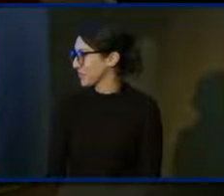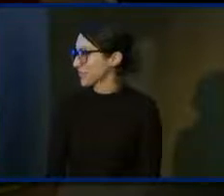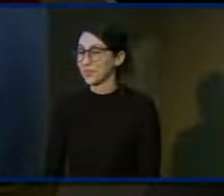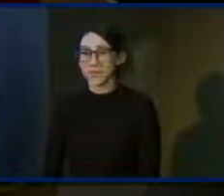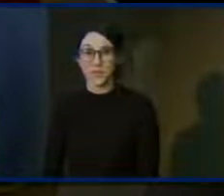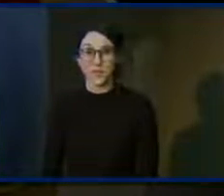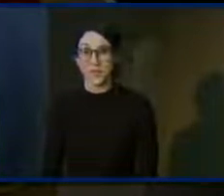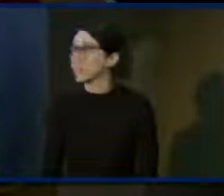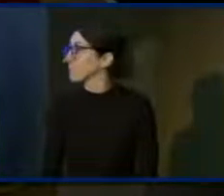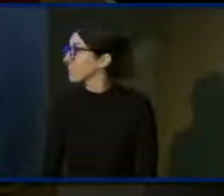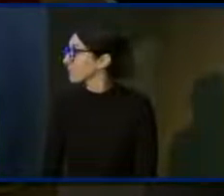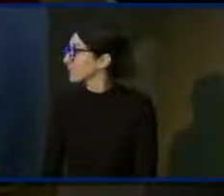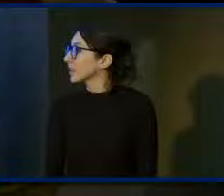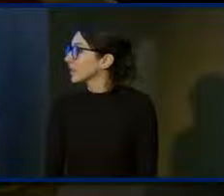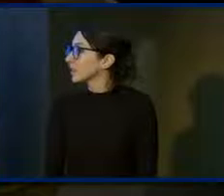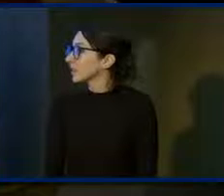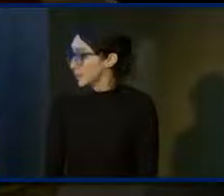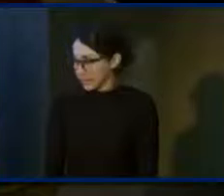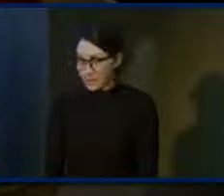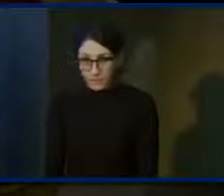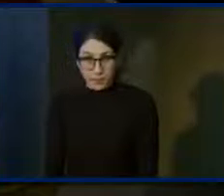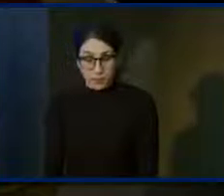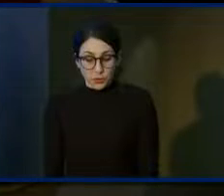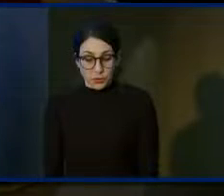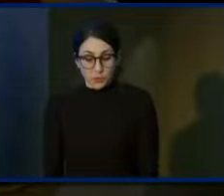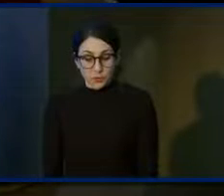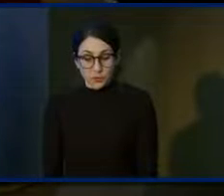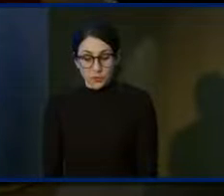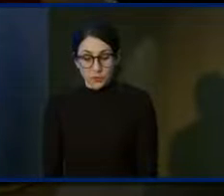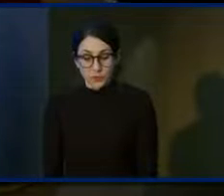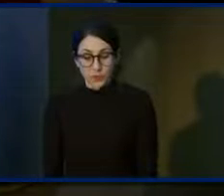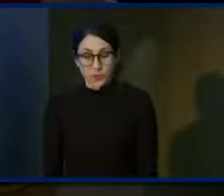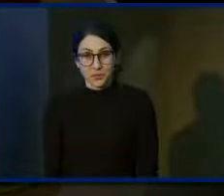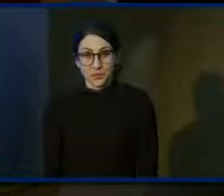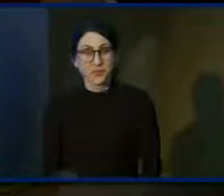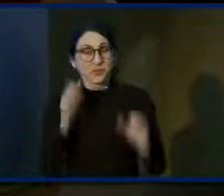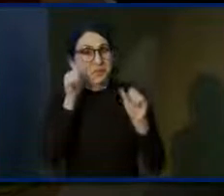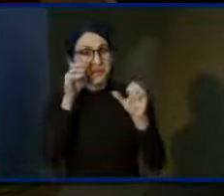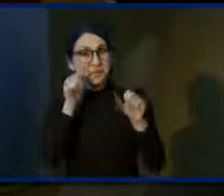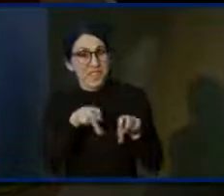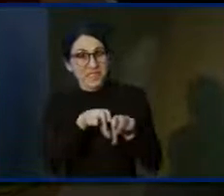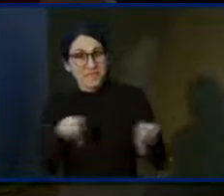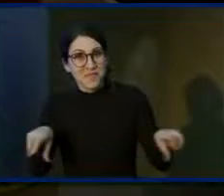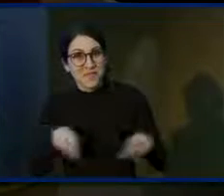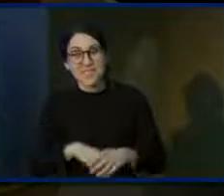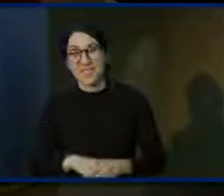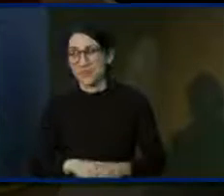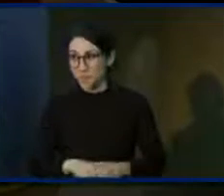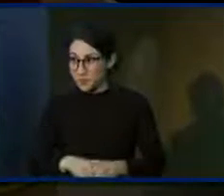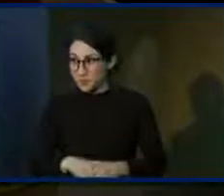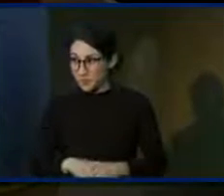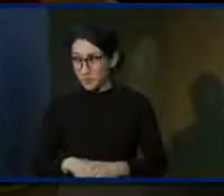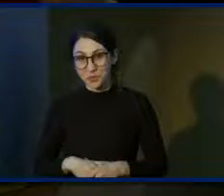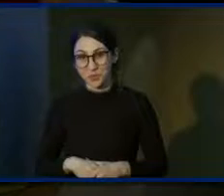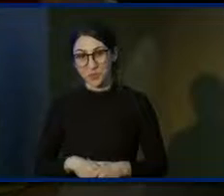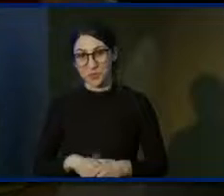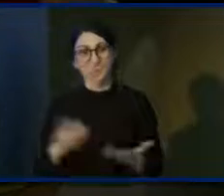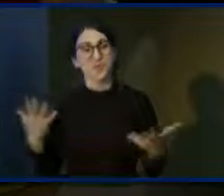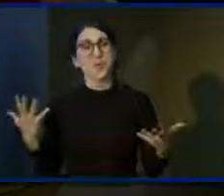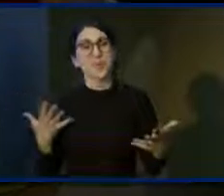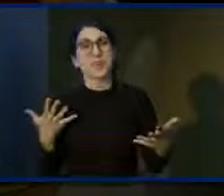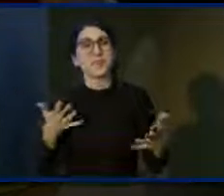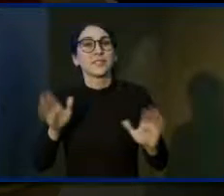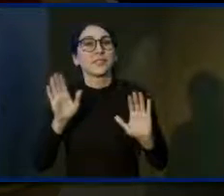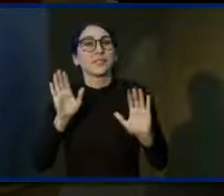Thank you. Clarence, it's on you. Wow. What an amazing panel. What a great way